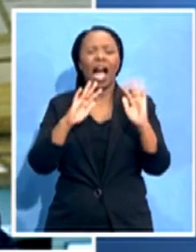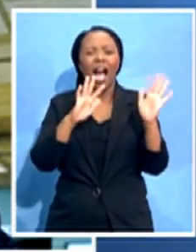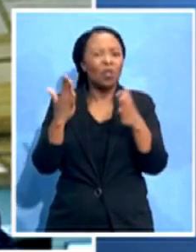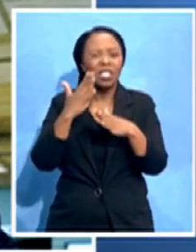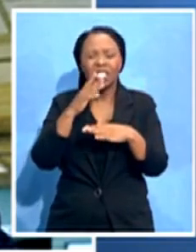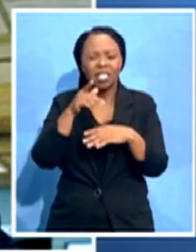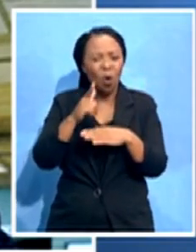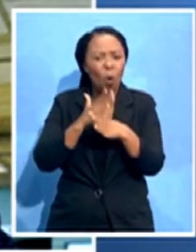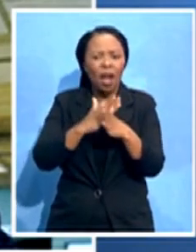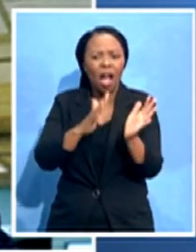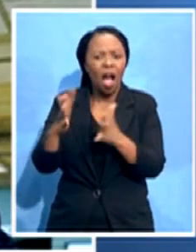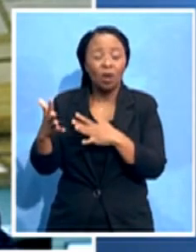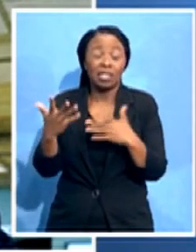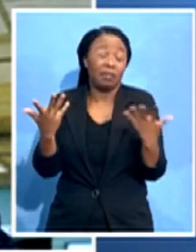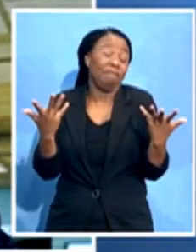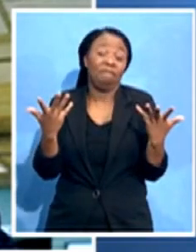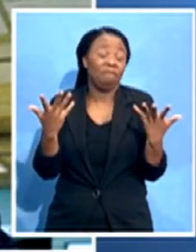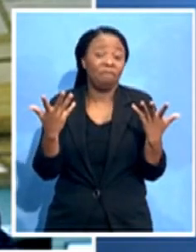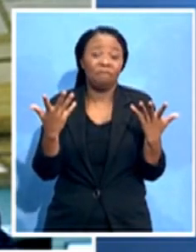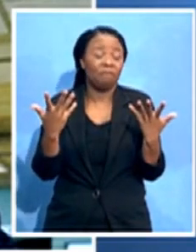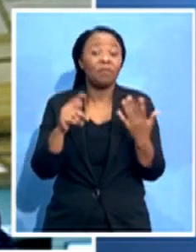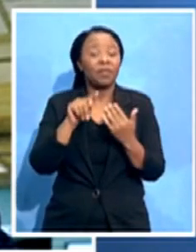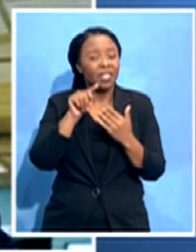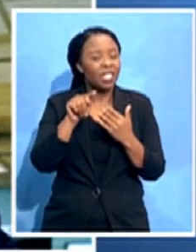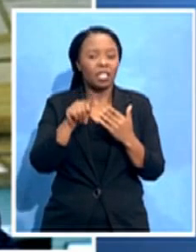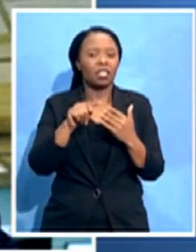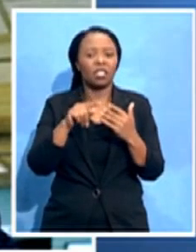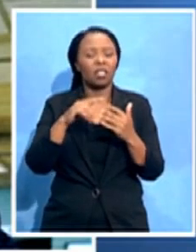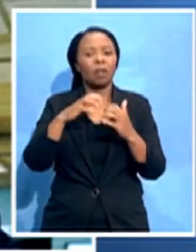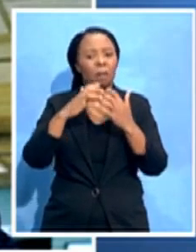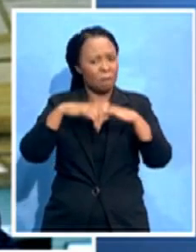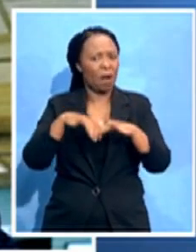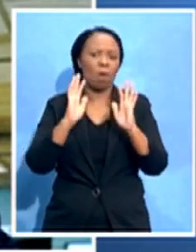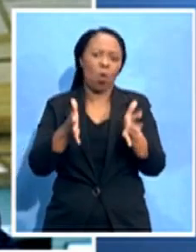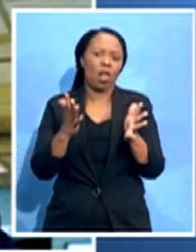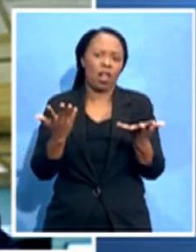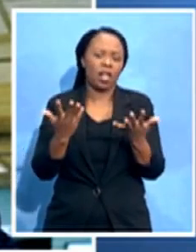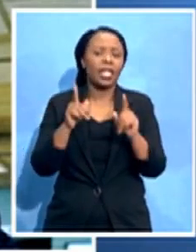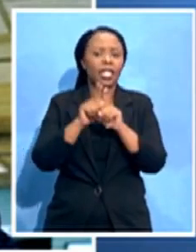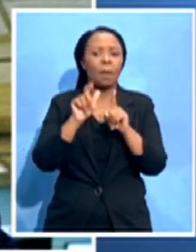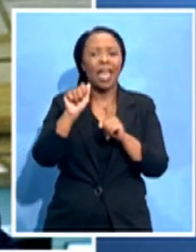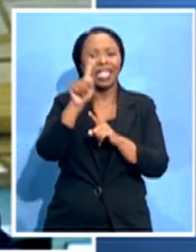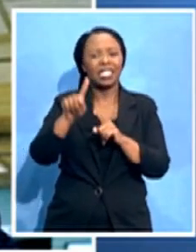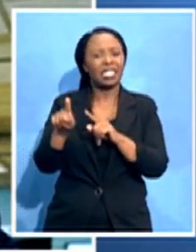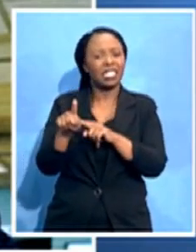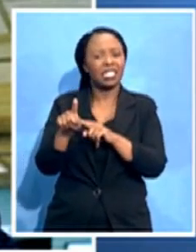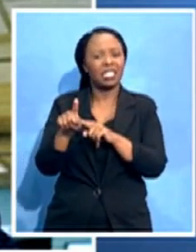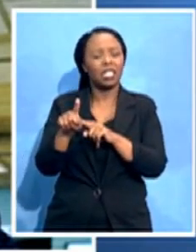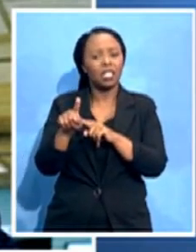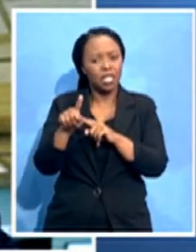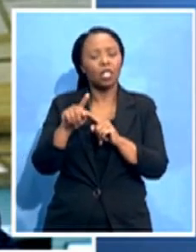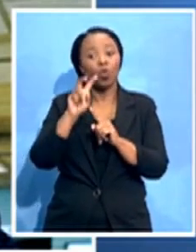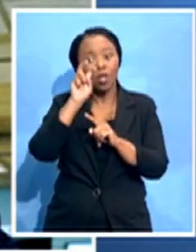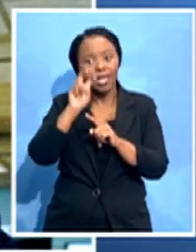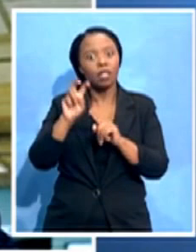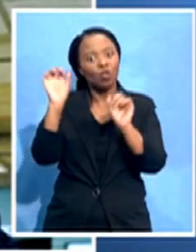problems. For example, the issue of AstraZeneca, you have to be upfront what were the challenges